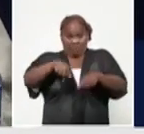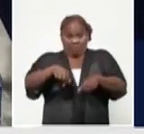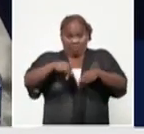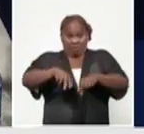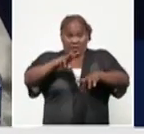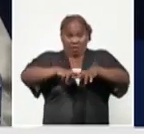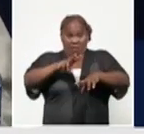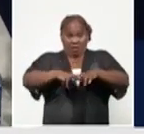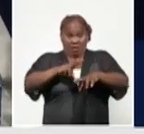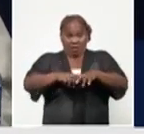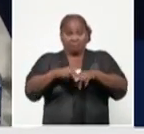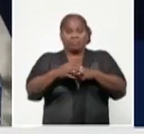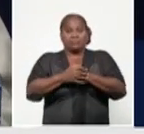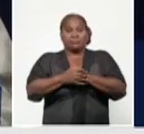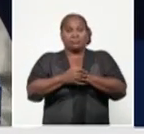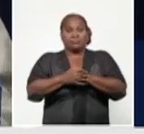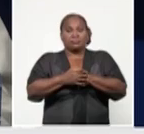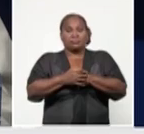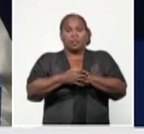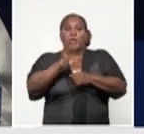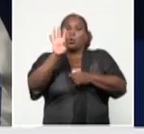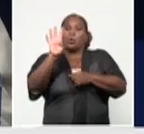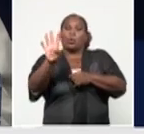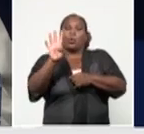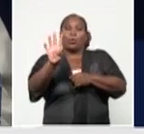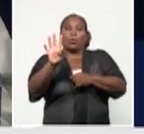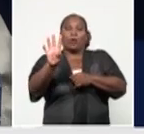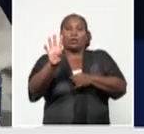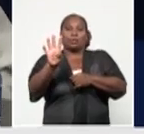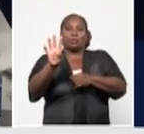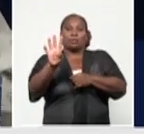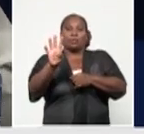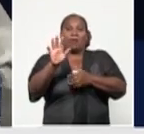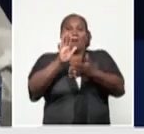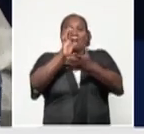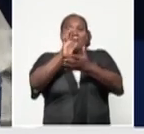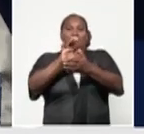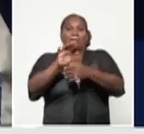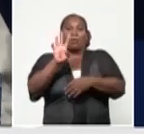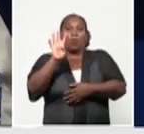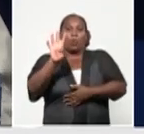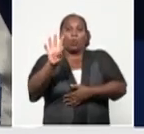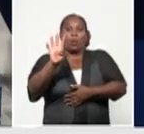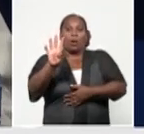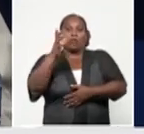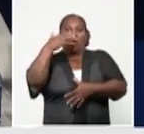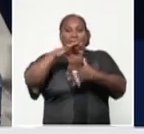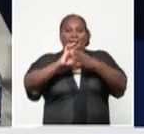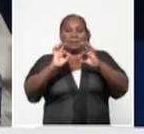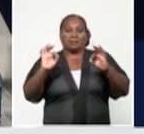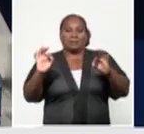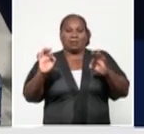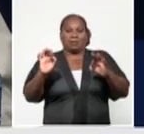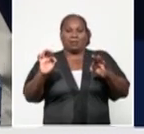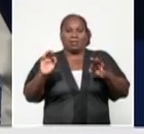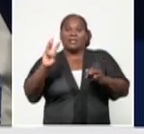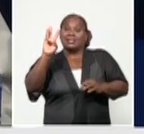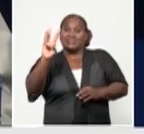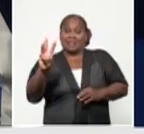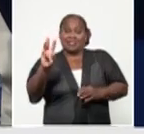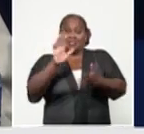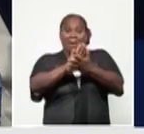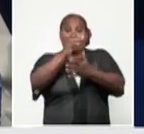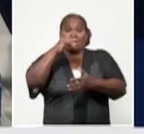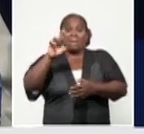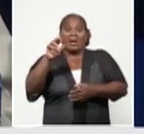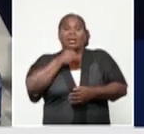autochthonous cases, 4 belong to Artemisa, 3 to Mariel, and